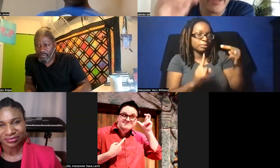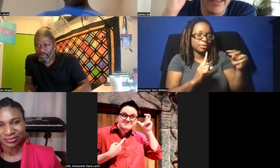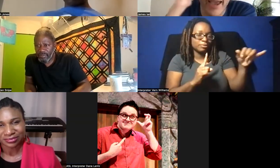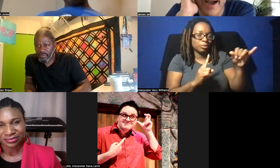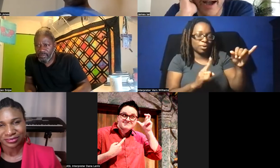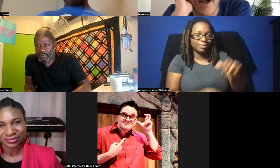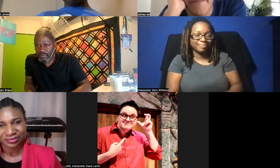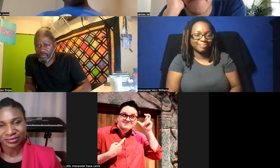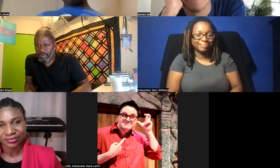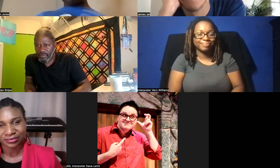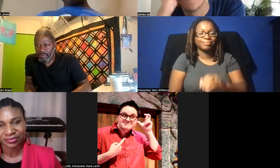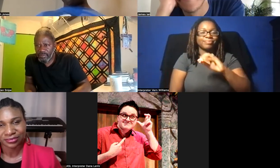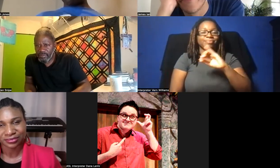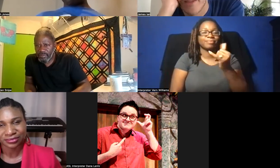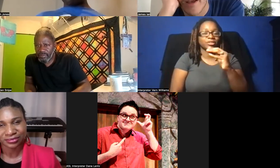Yeah,